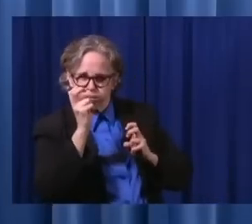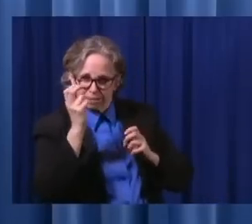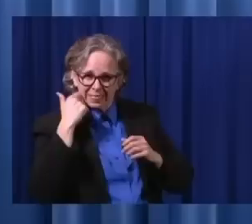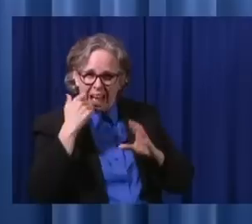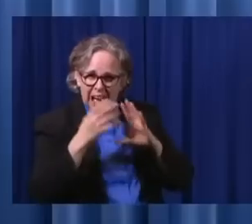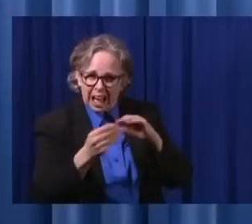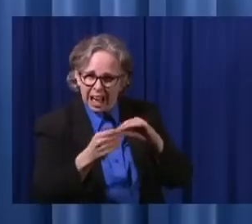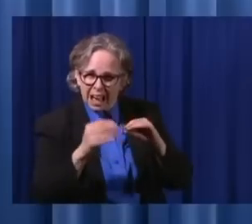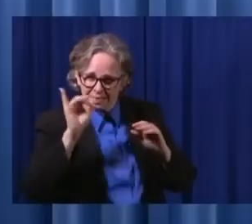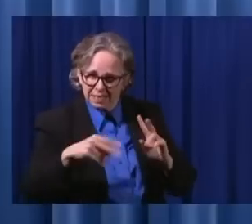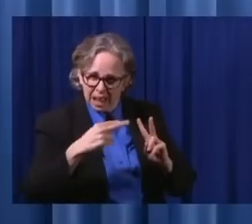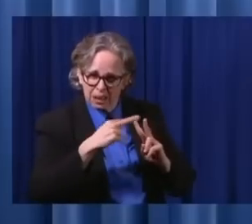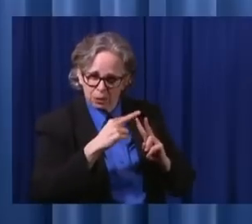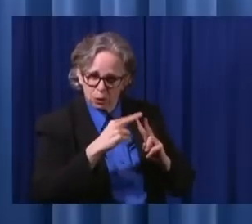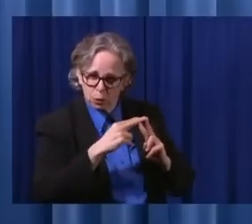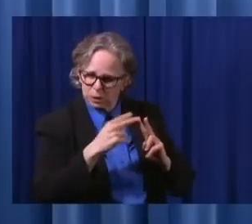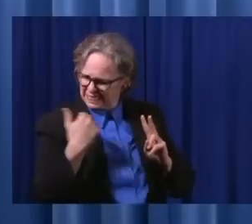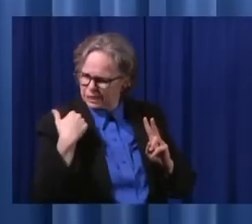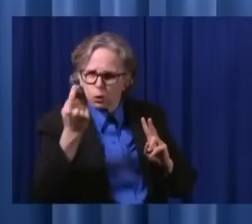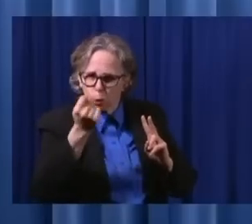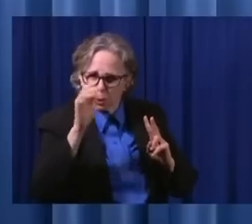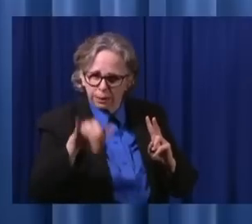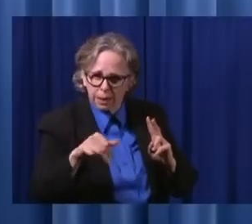this past Tuesday.